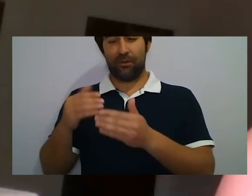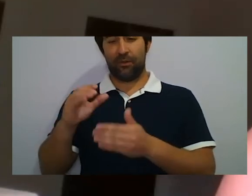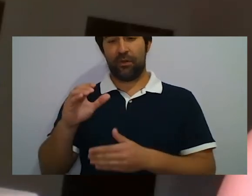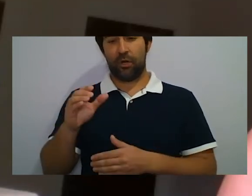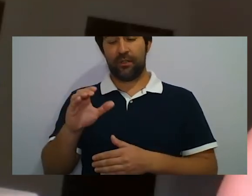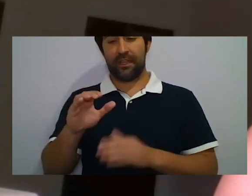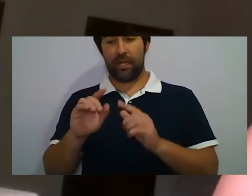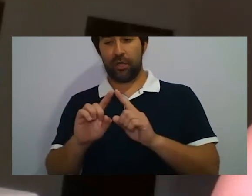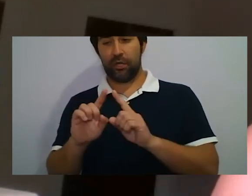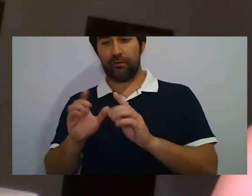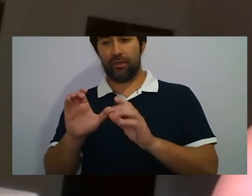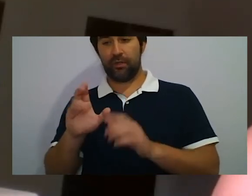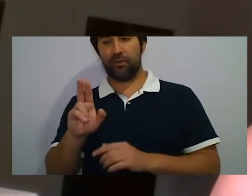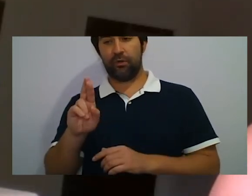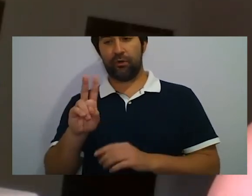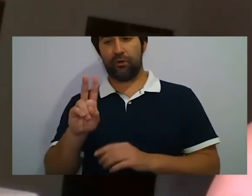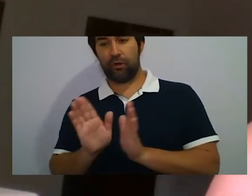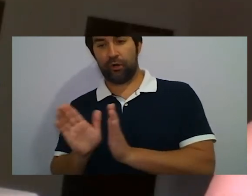Where can we